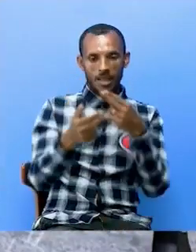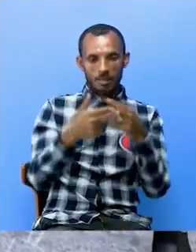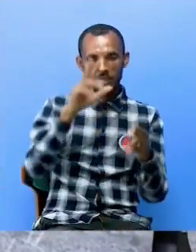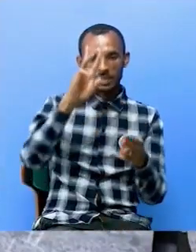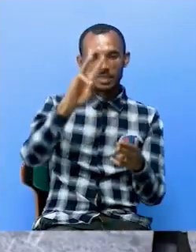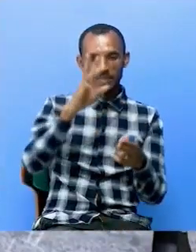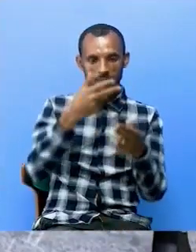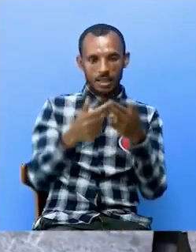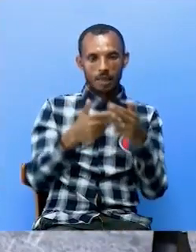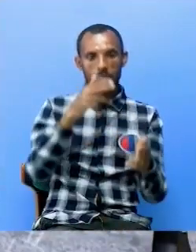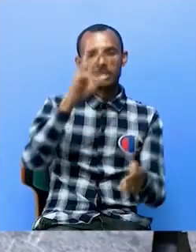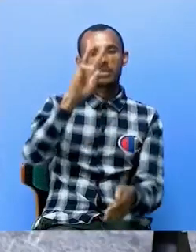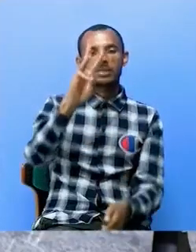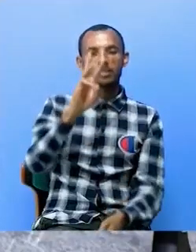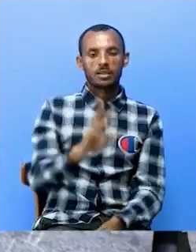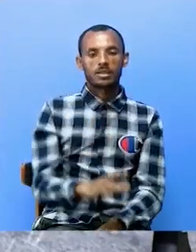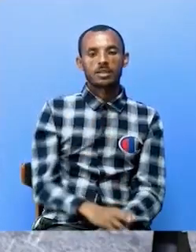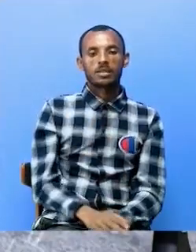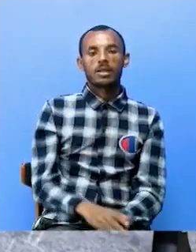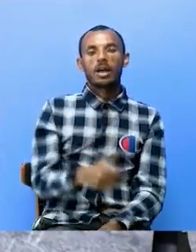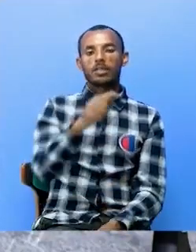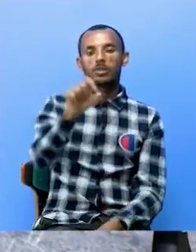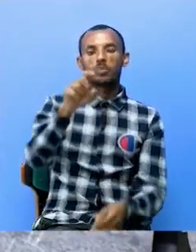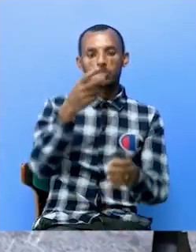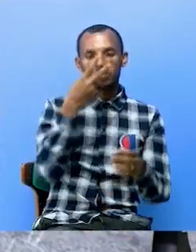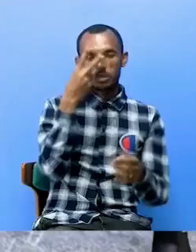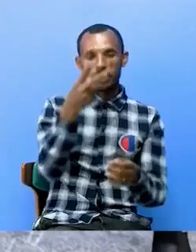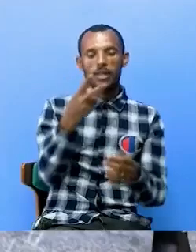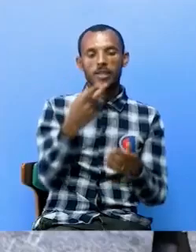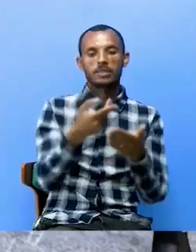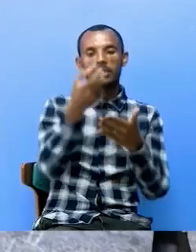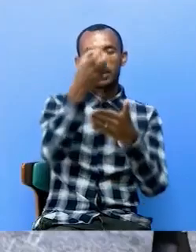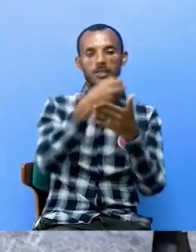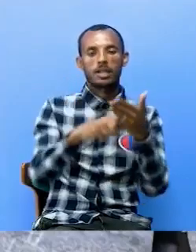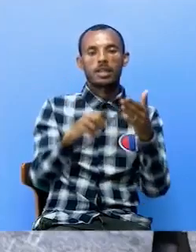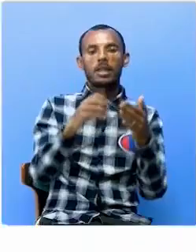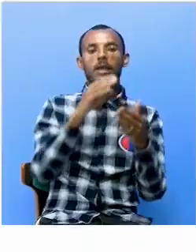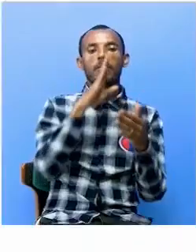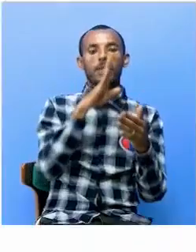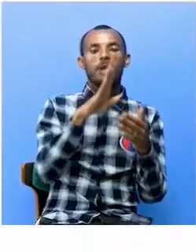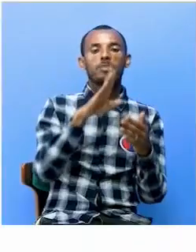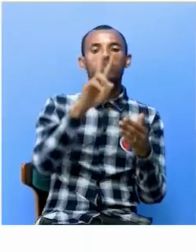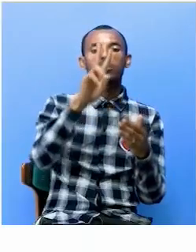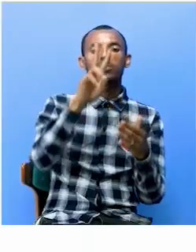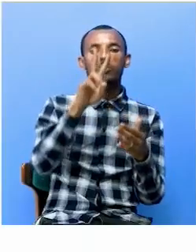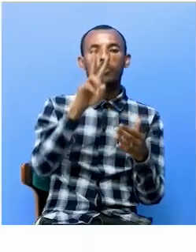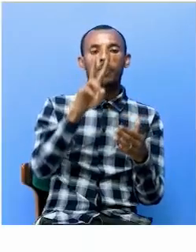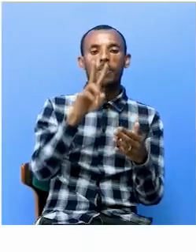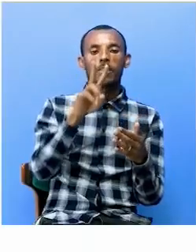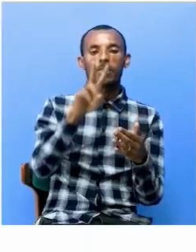6 times 6, okay? As you can check, the result becomes